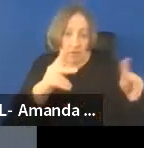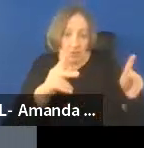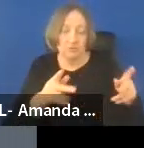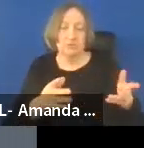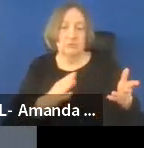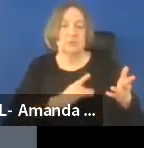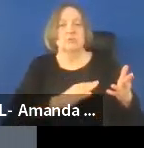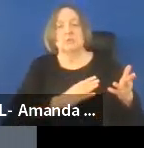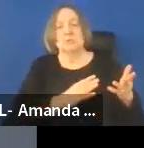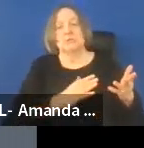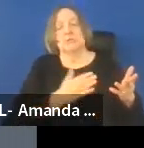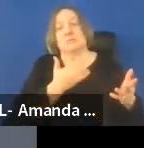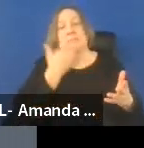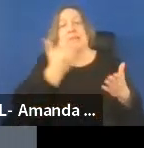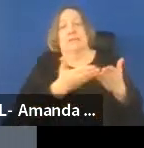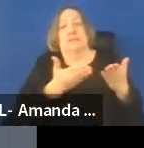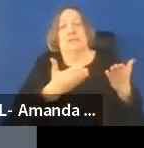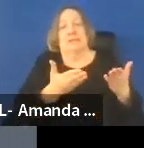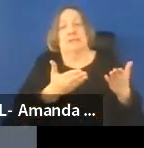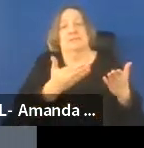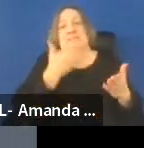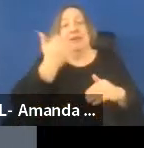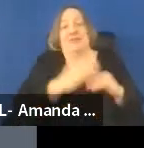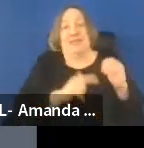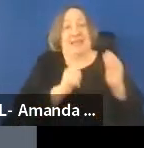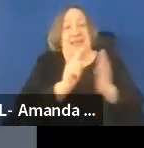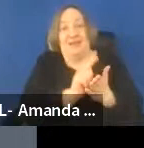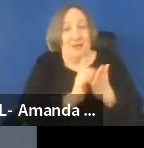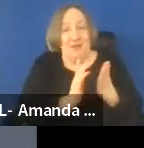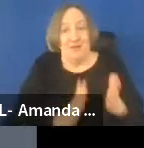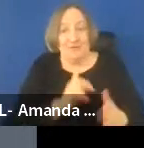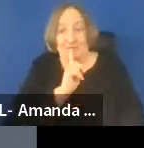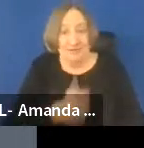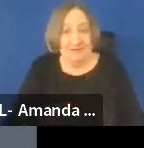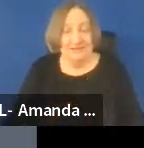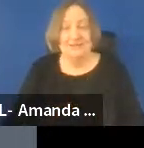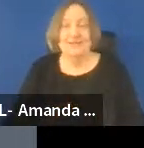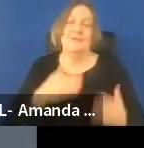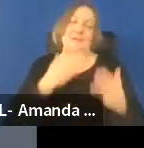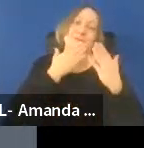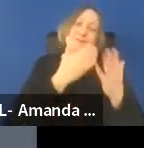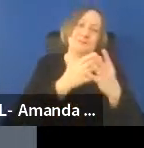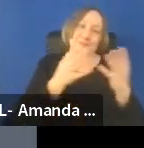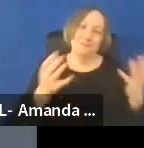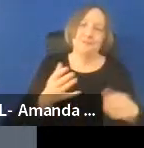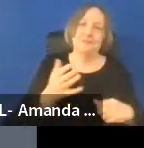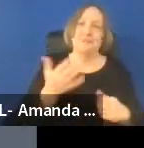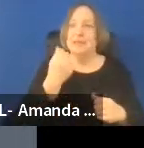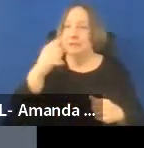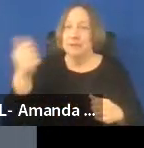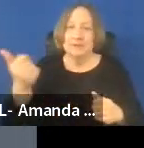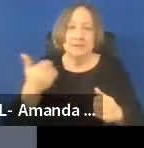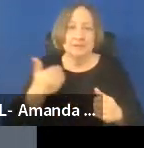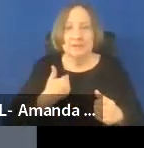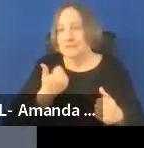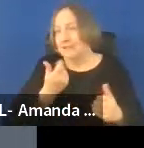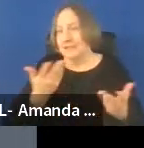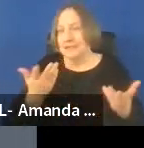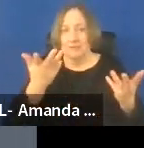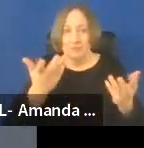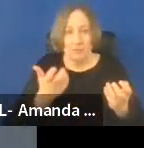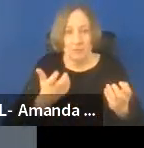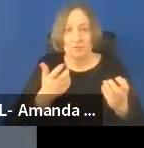the next best thing to having a lawyer. So thank you so much. Anybody else had anything that they